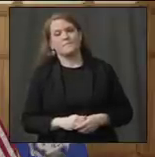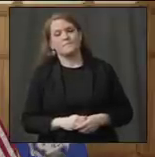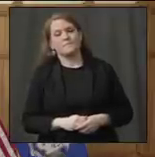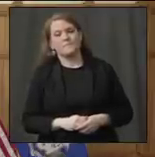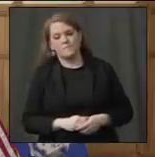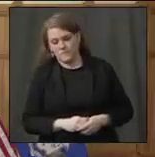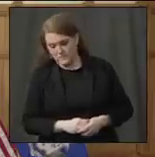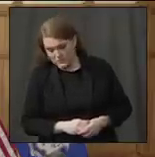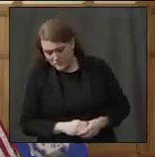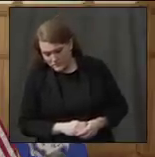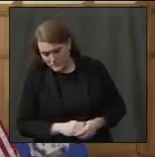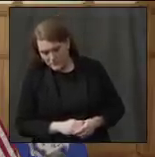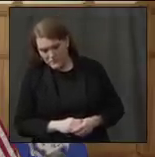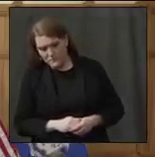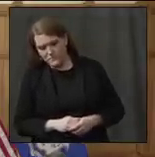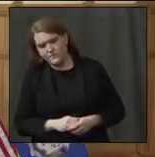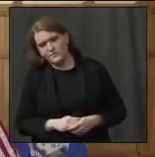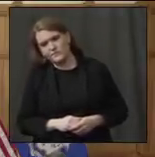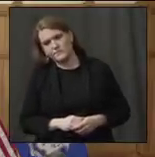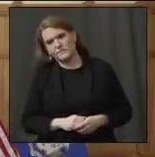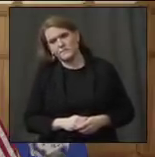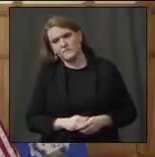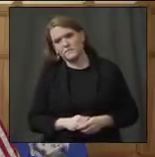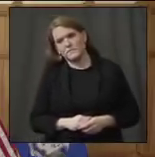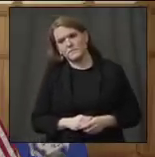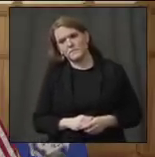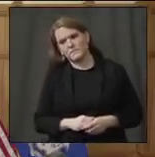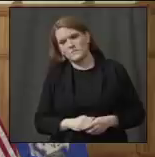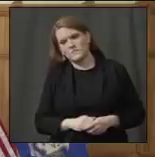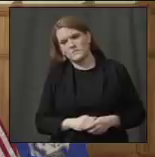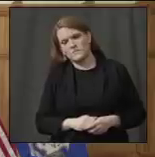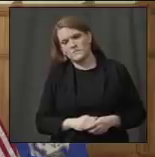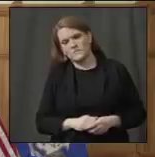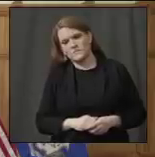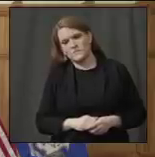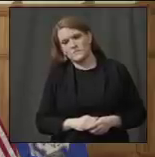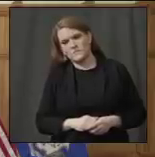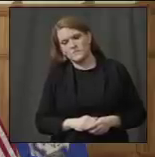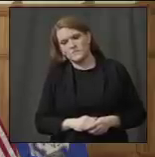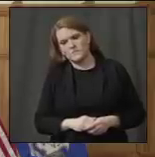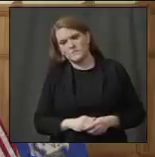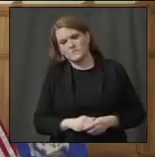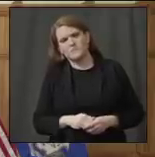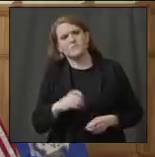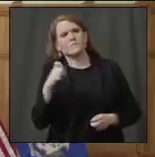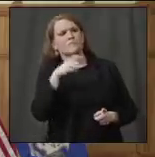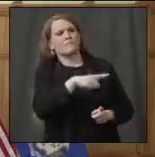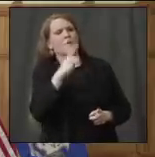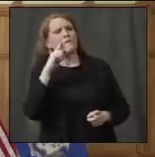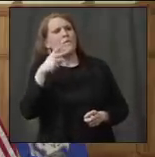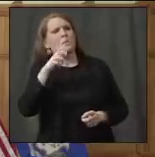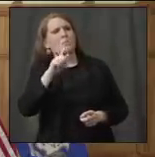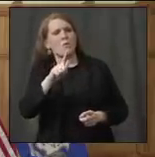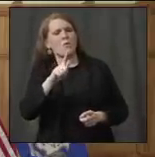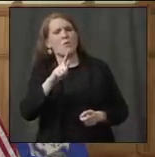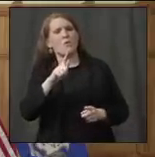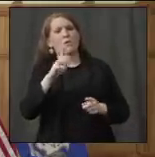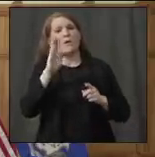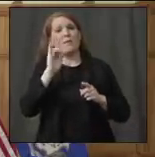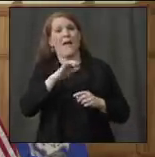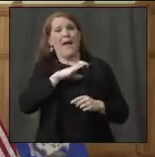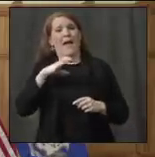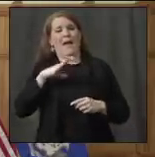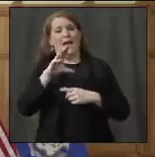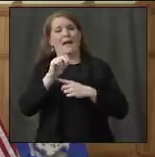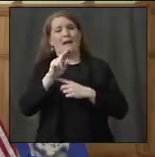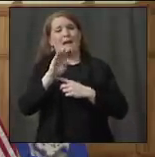Hey, Paul. So, how much of the reopening council meetings are going to be open to the public? It sounds like